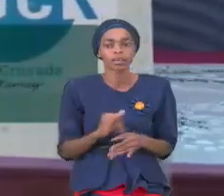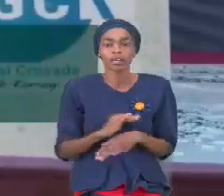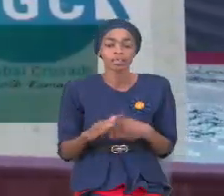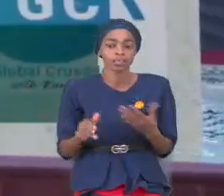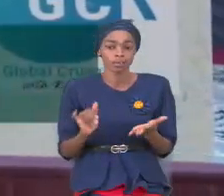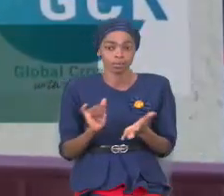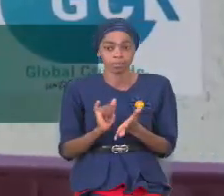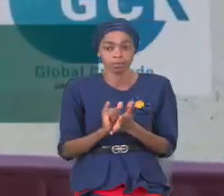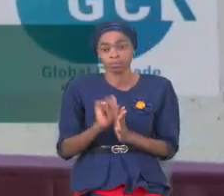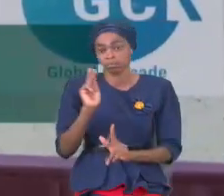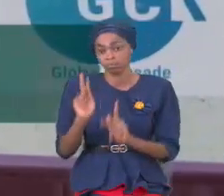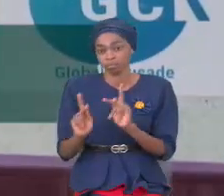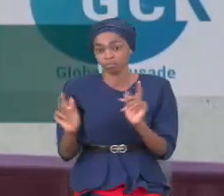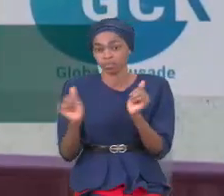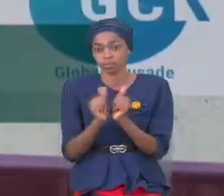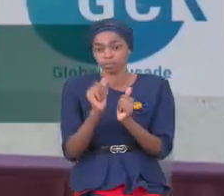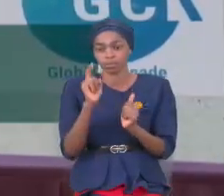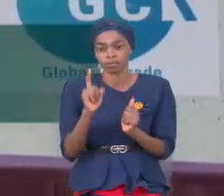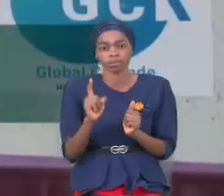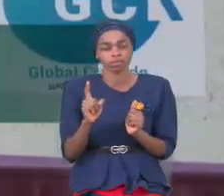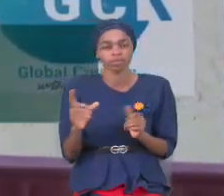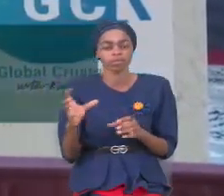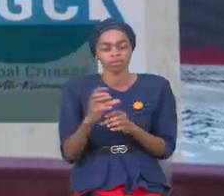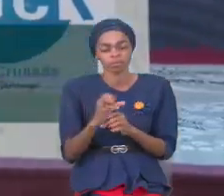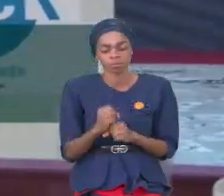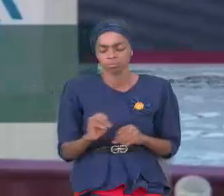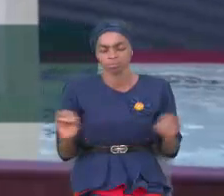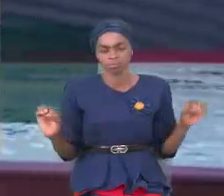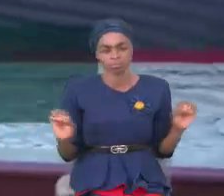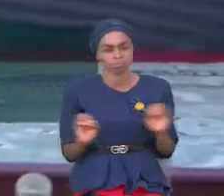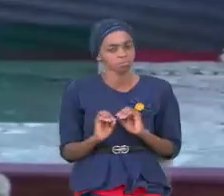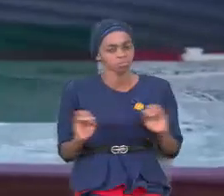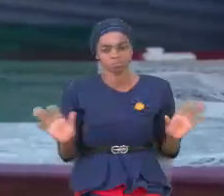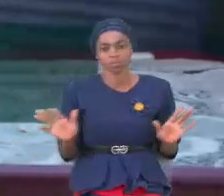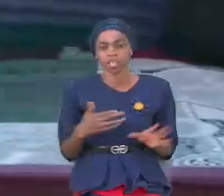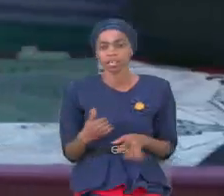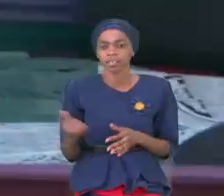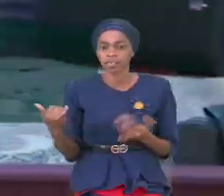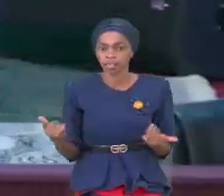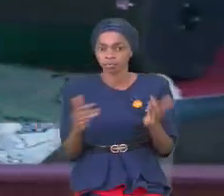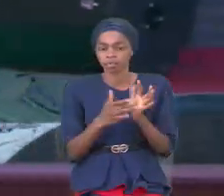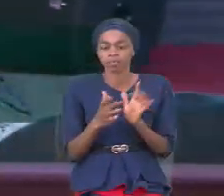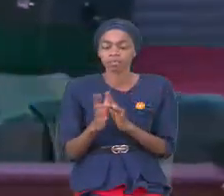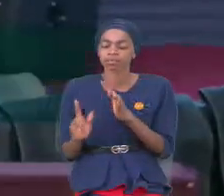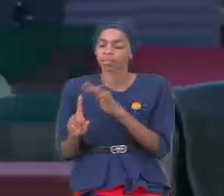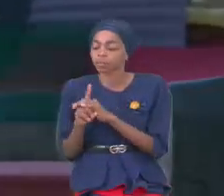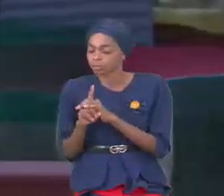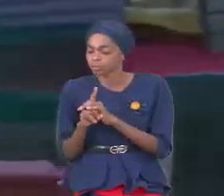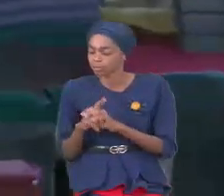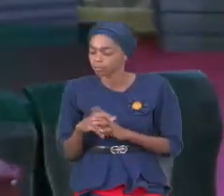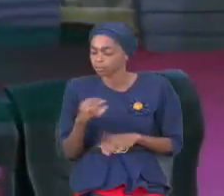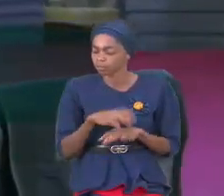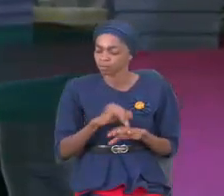that followed you, you caught nothing. And then Christ appeared on the shore. Children, have ye